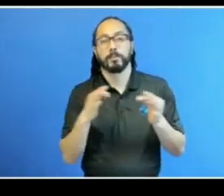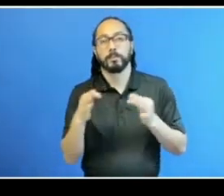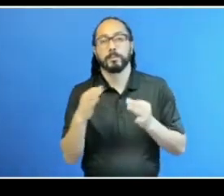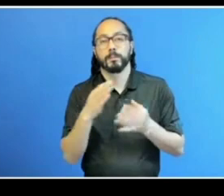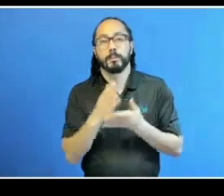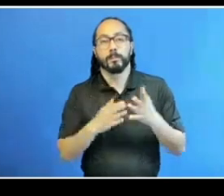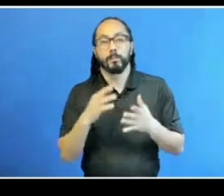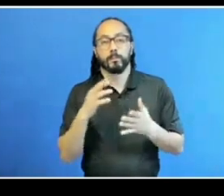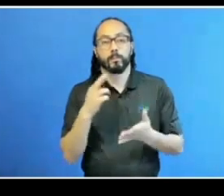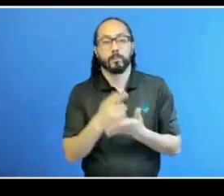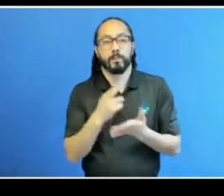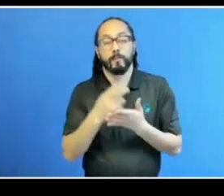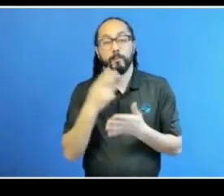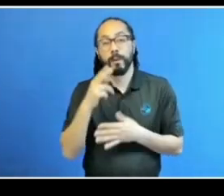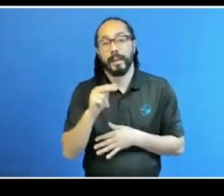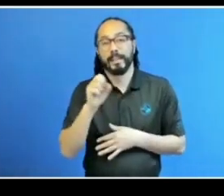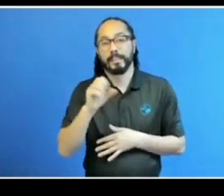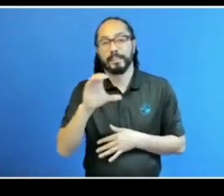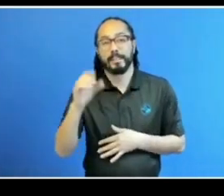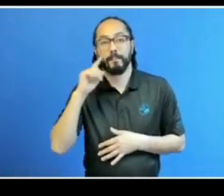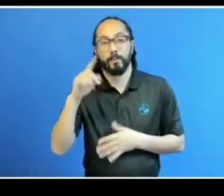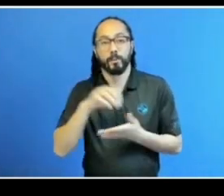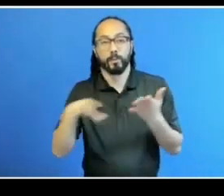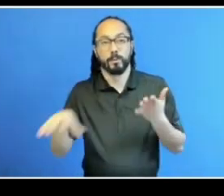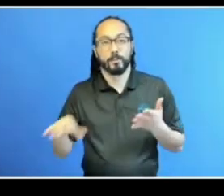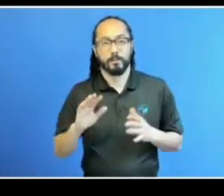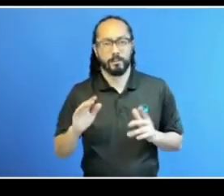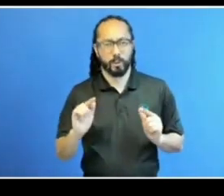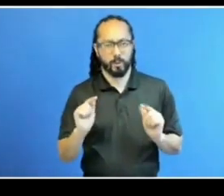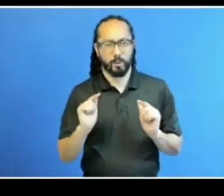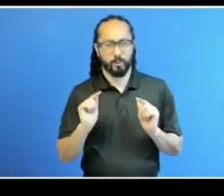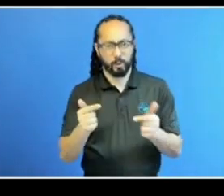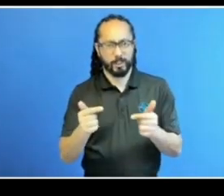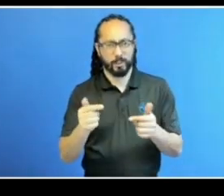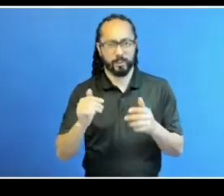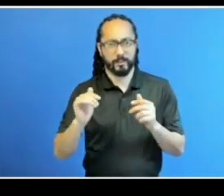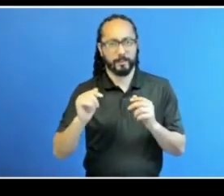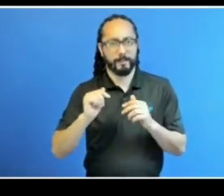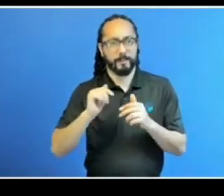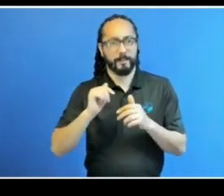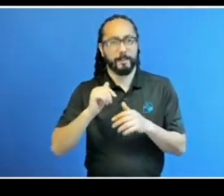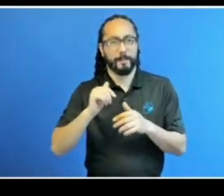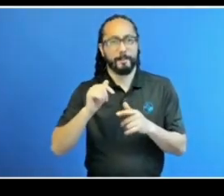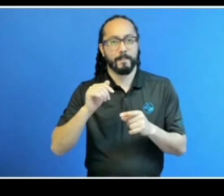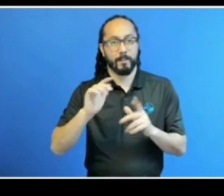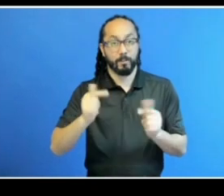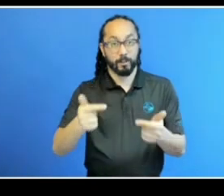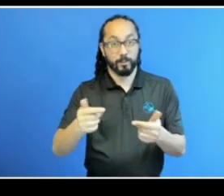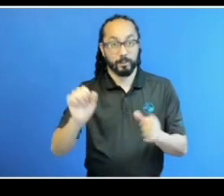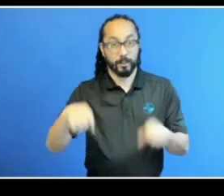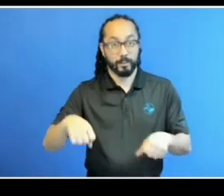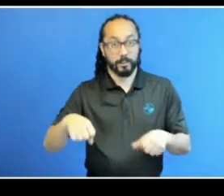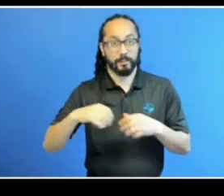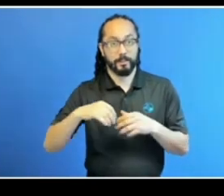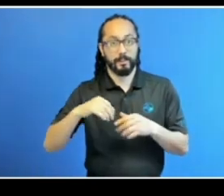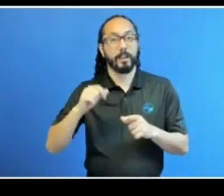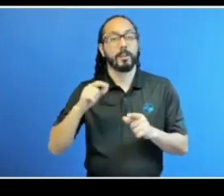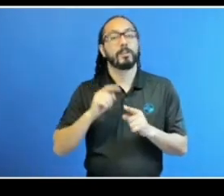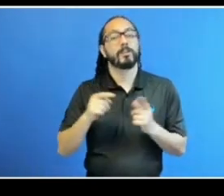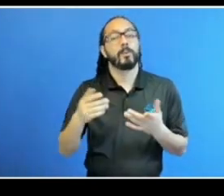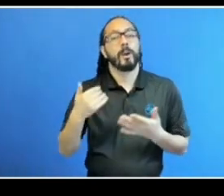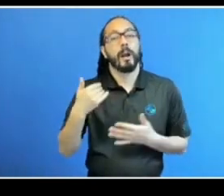here at NSCC for students and alumni. So I'm just gonna get a slide put up. So there's a